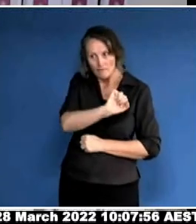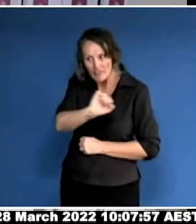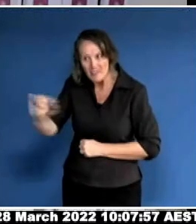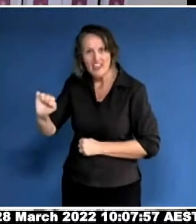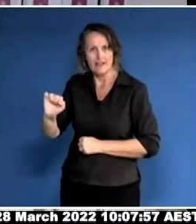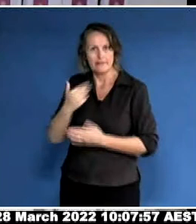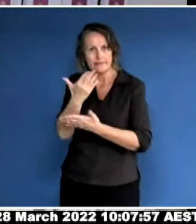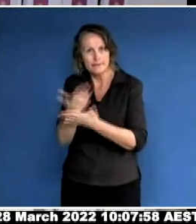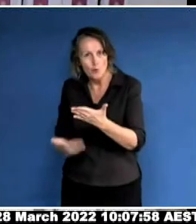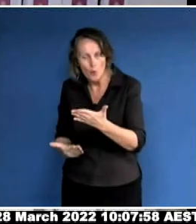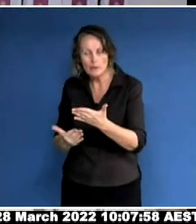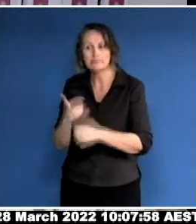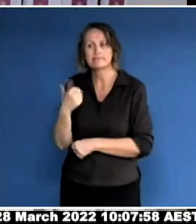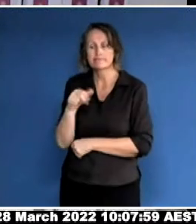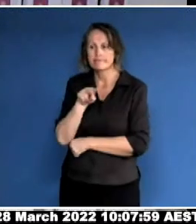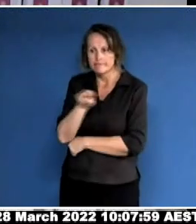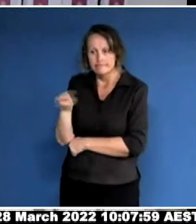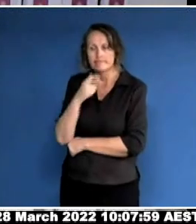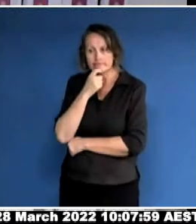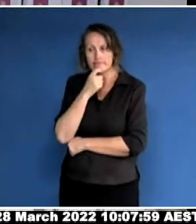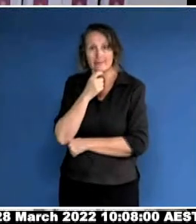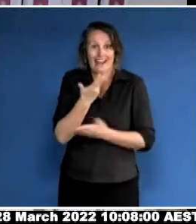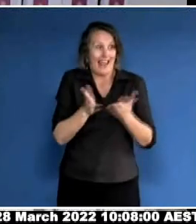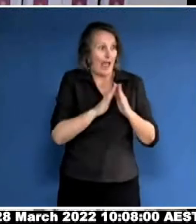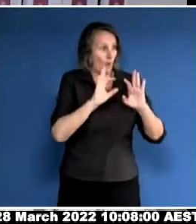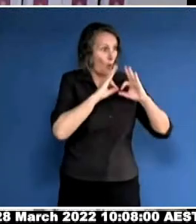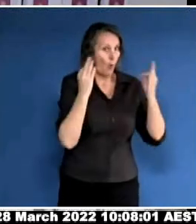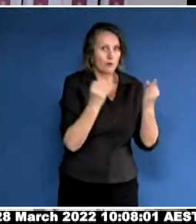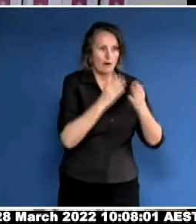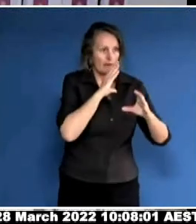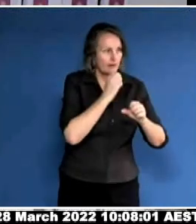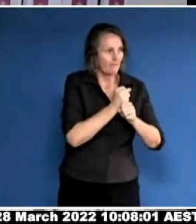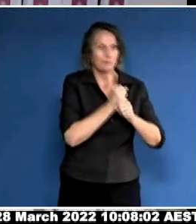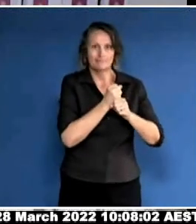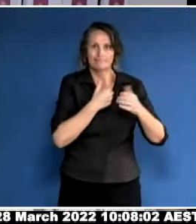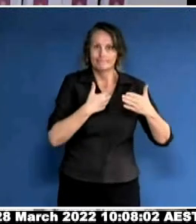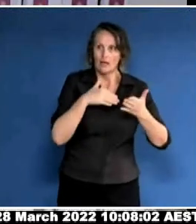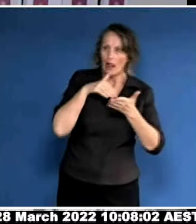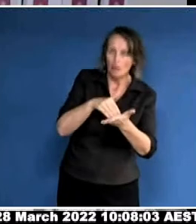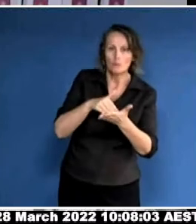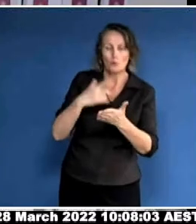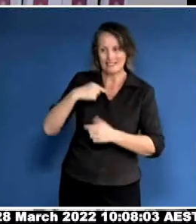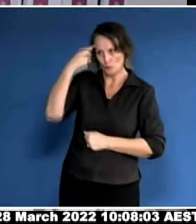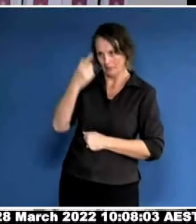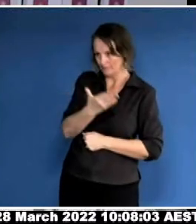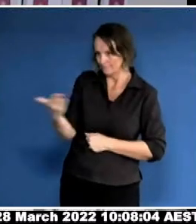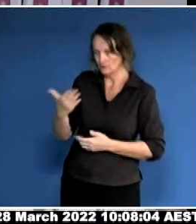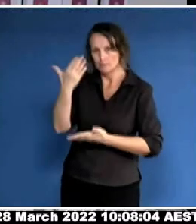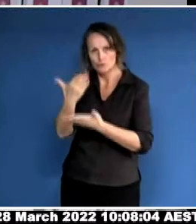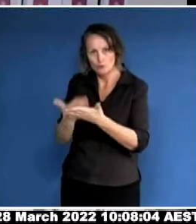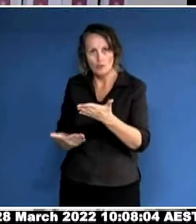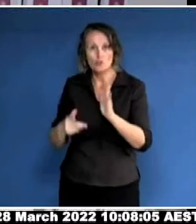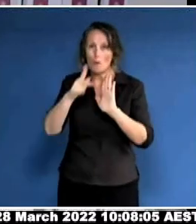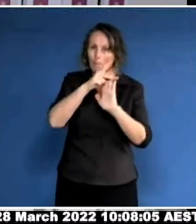all prevention strategies and responses. The statement said this: all definitions, legislation, policies and